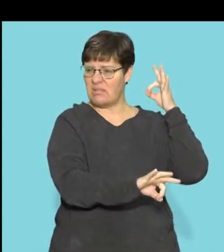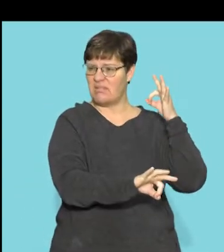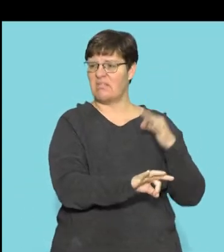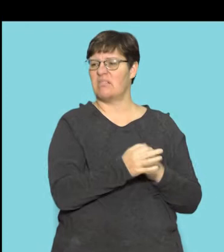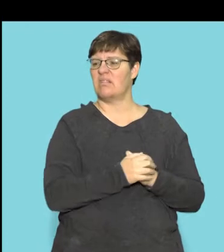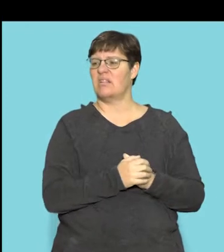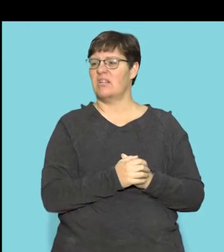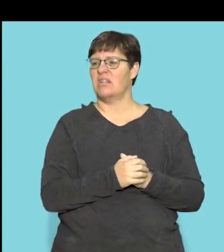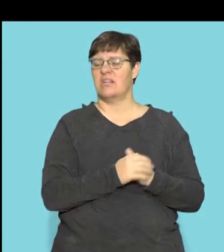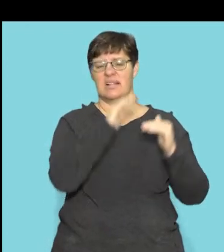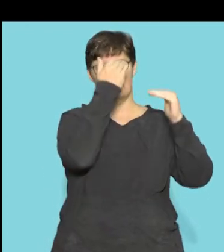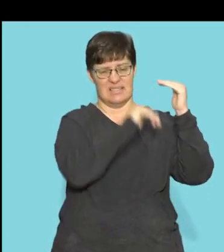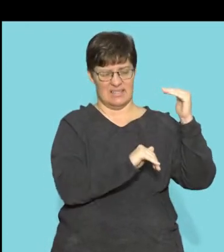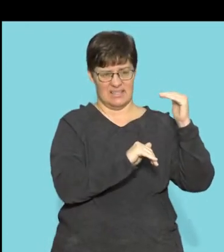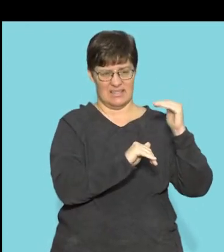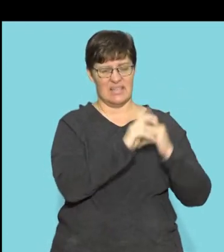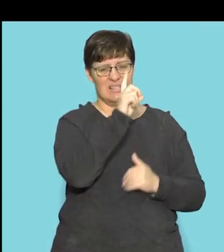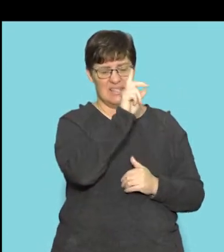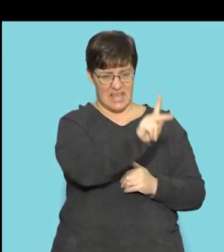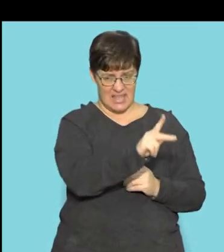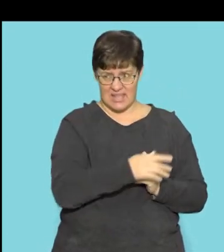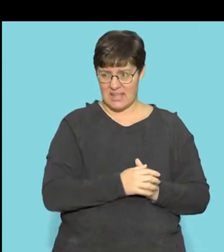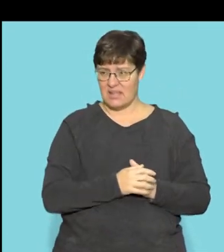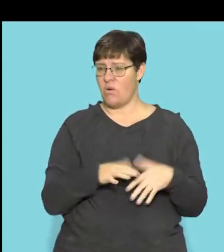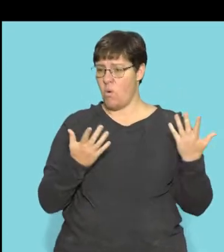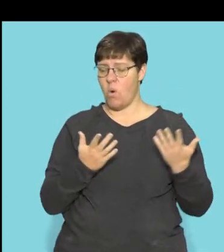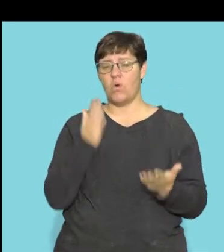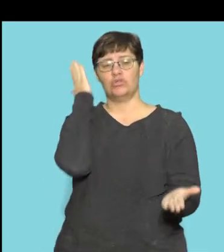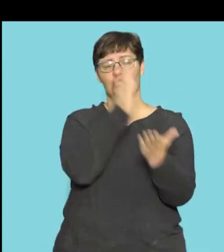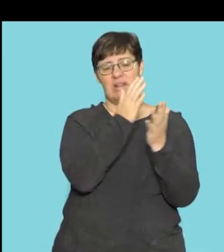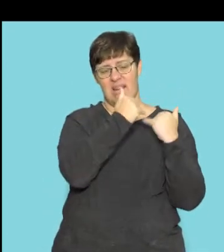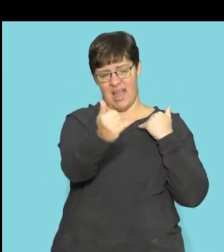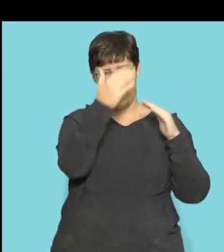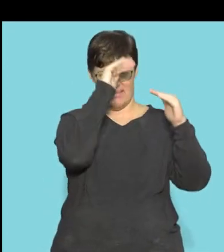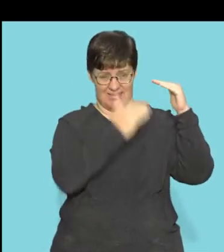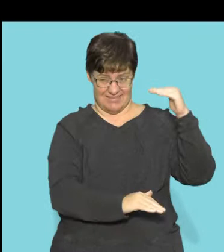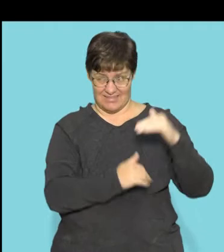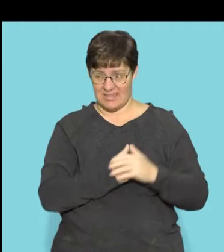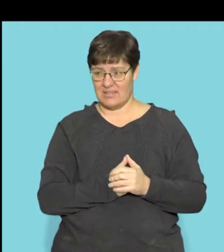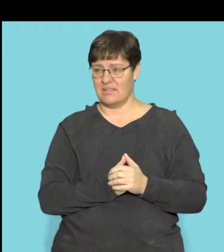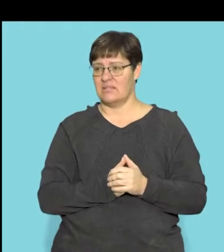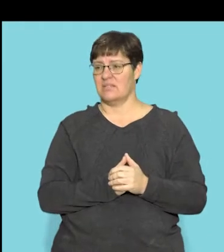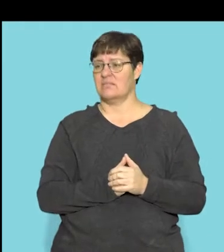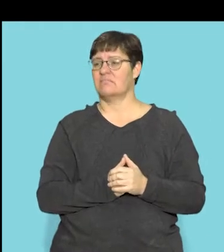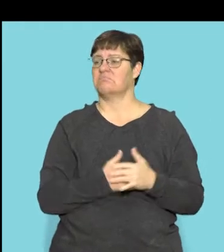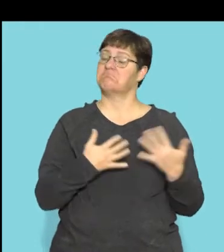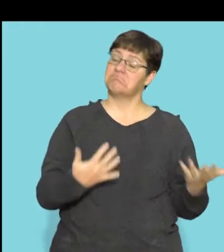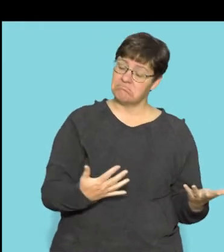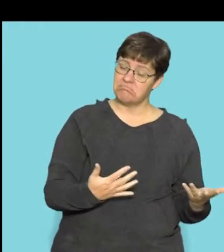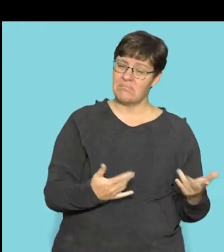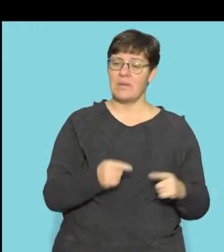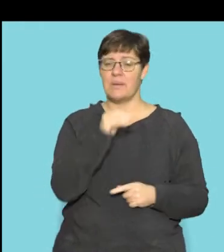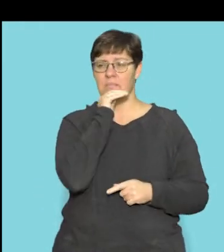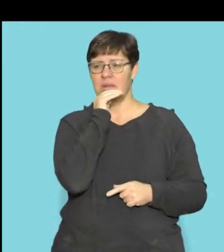decay, or depreciation, which is also known as straight line depreciation. So this is when the rate